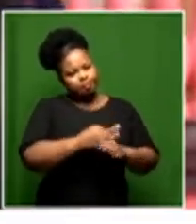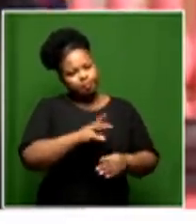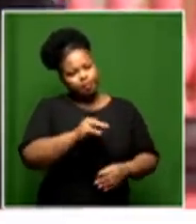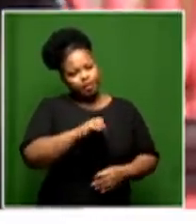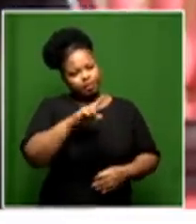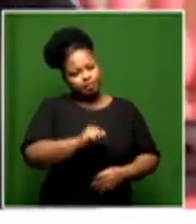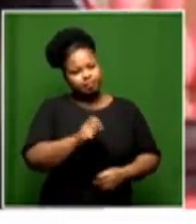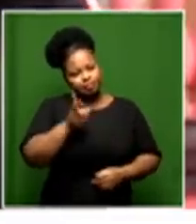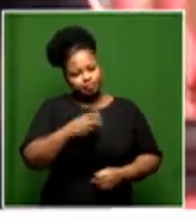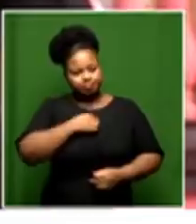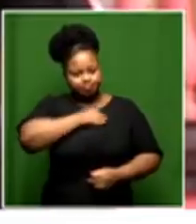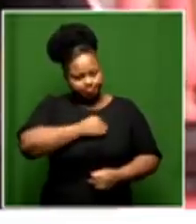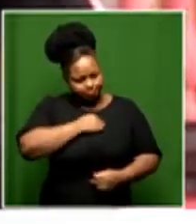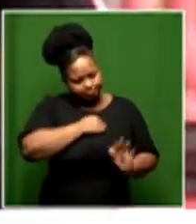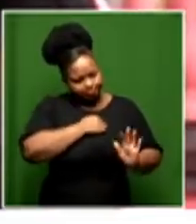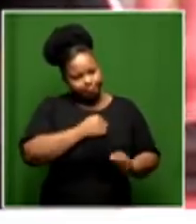again, condolences.